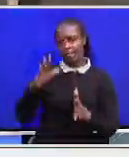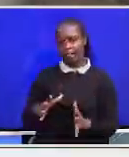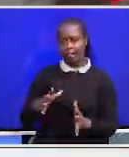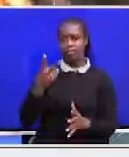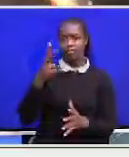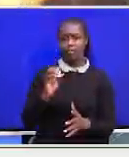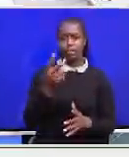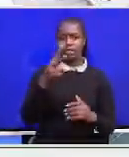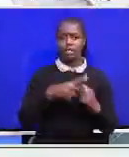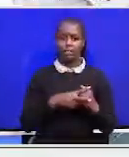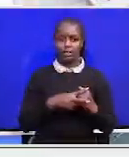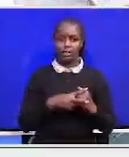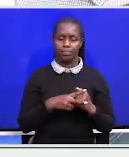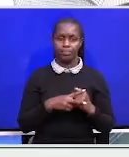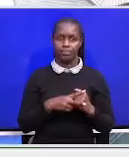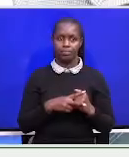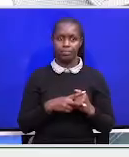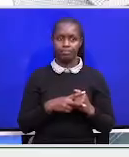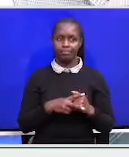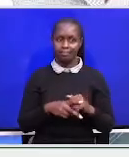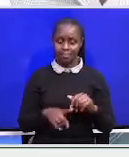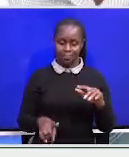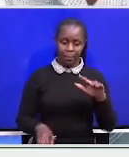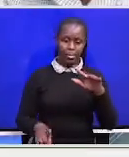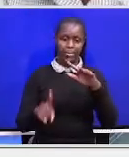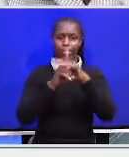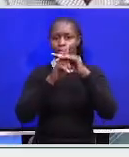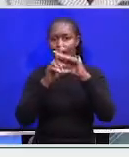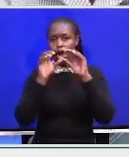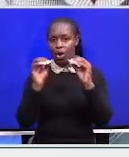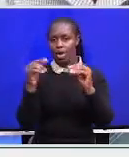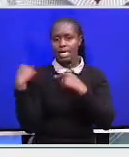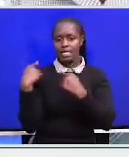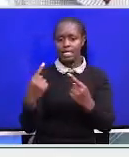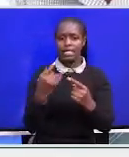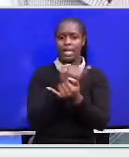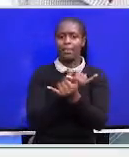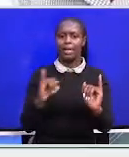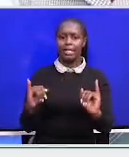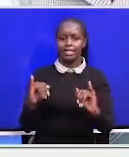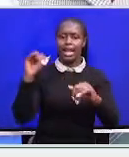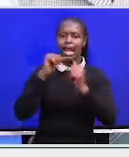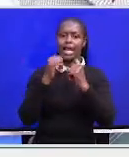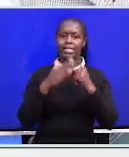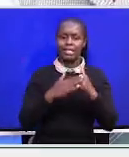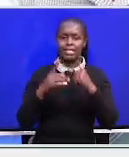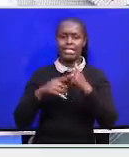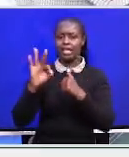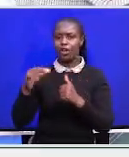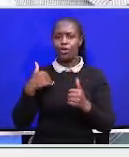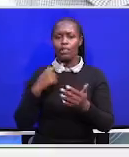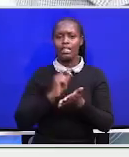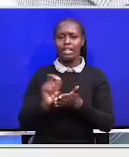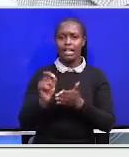in 2027. Haijatokea since independence 1963 kupata Secretary General wa